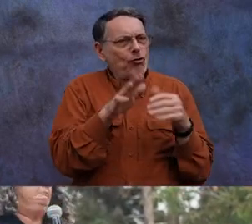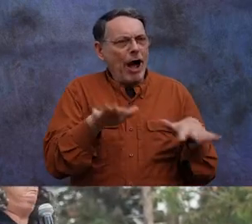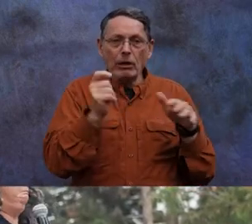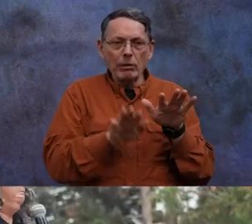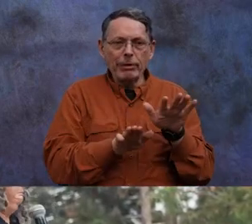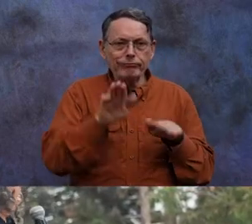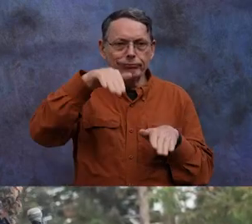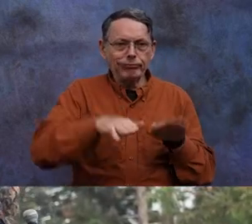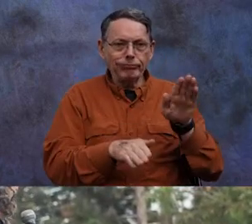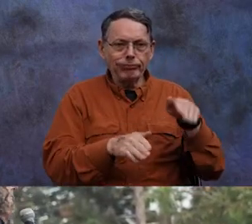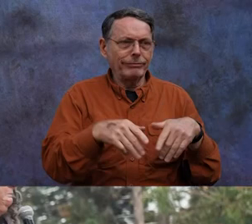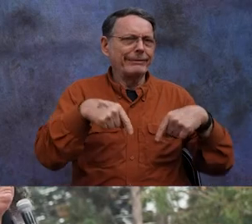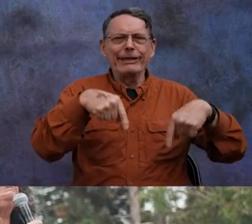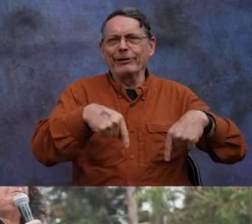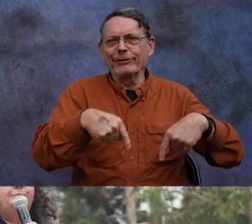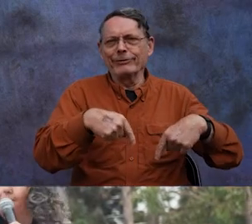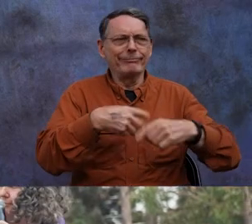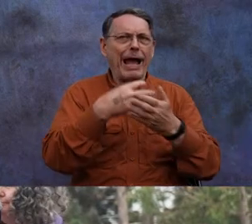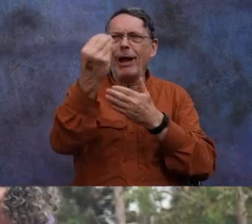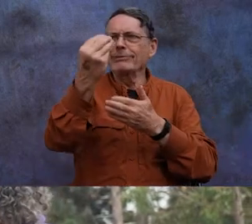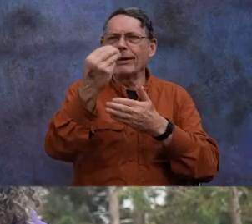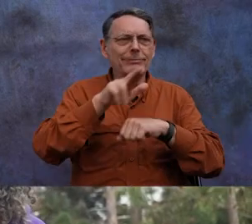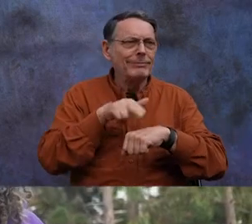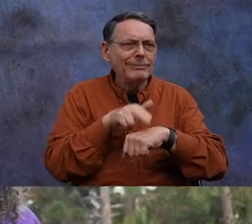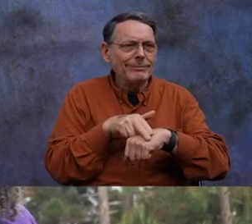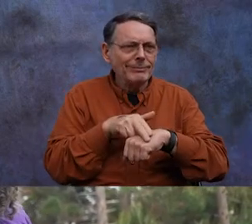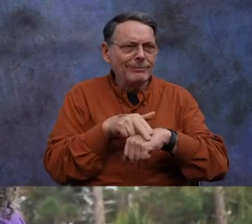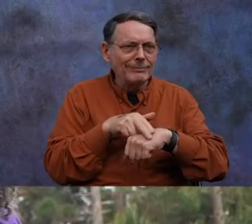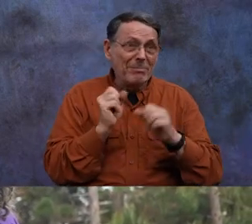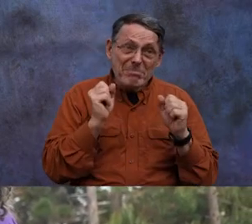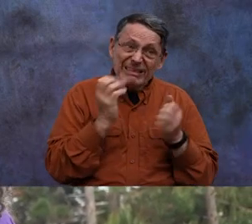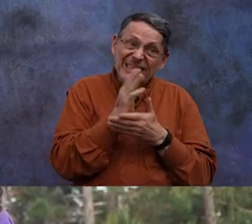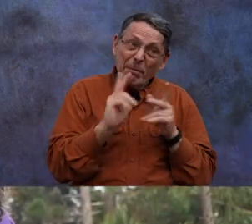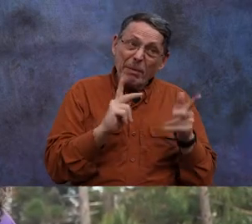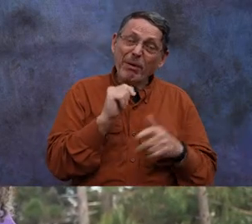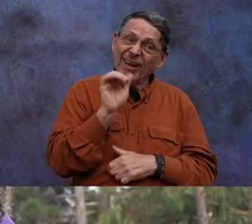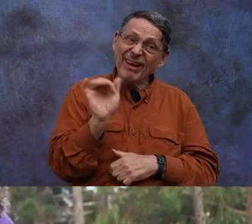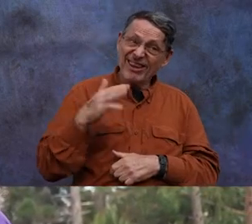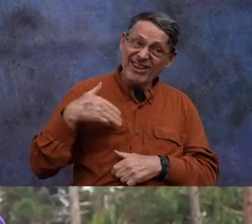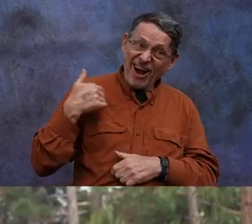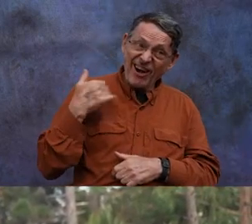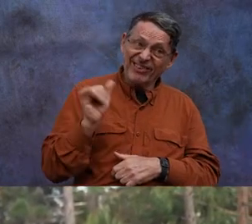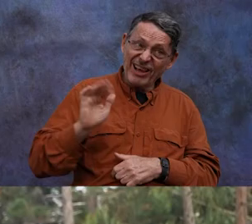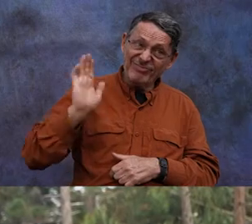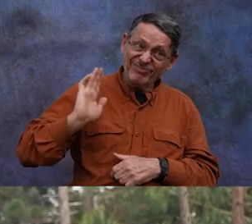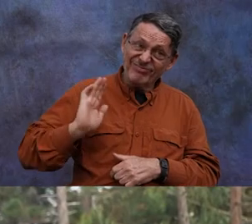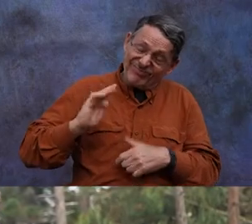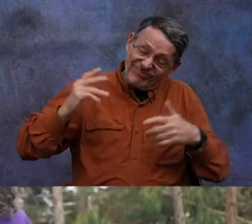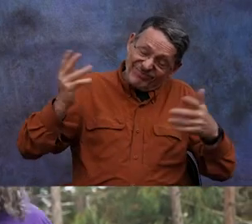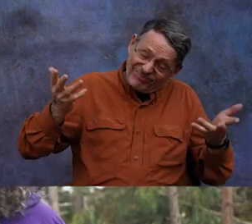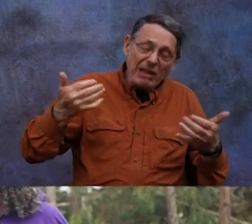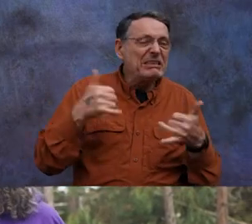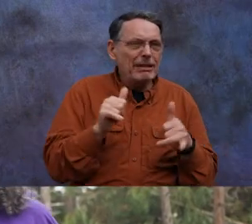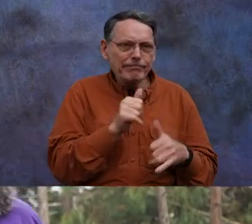uneven. It's nature. And a lot of us are not as young as we used to be. So when Speak we do yourself. The spiral,